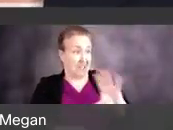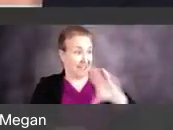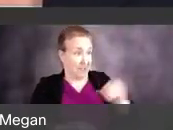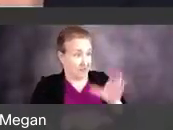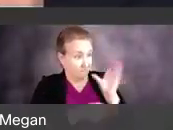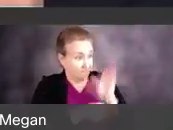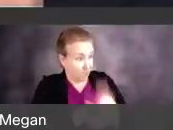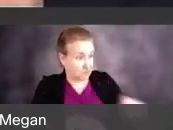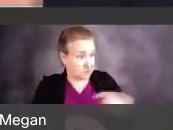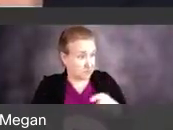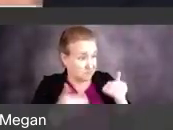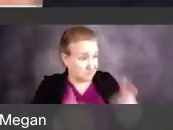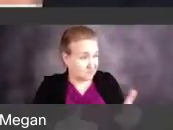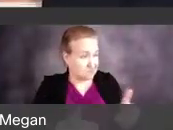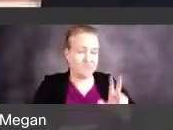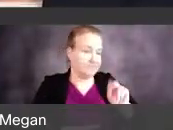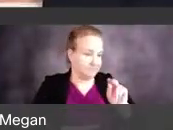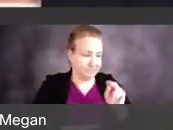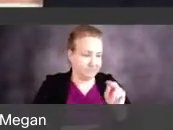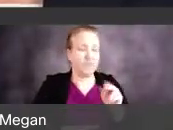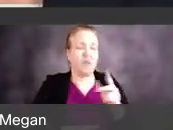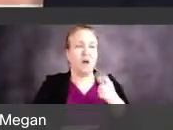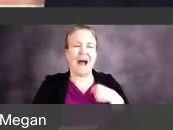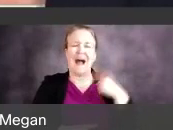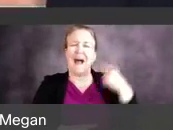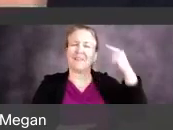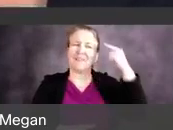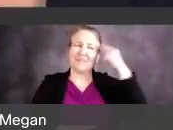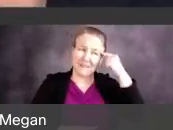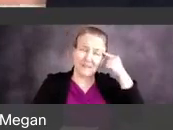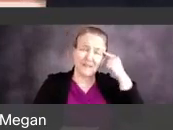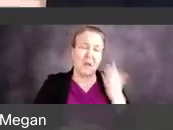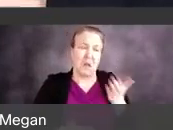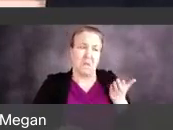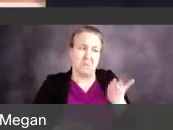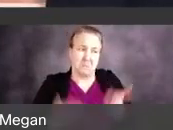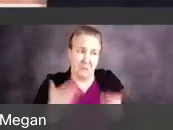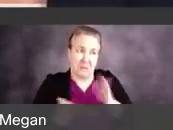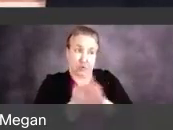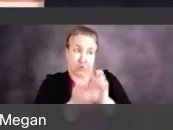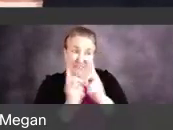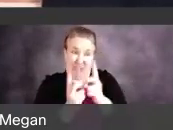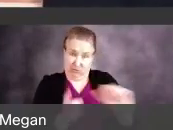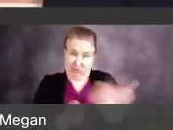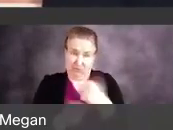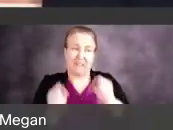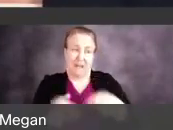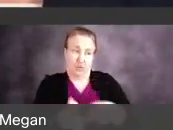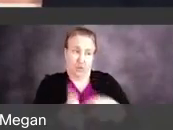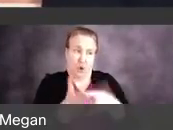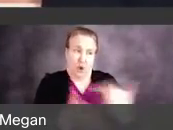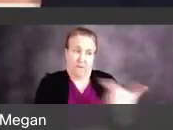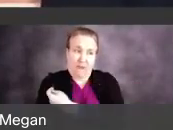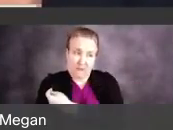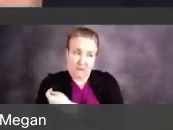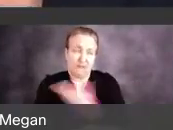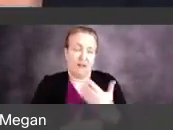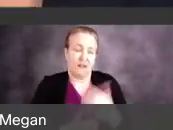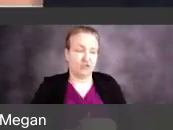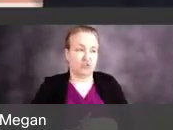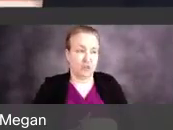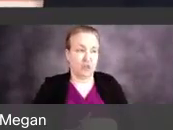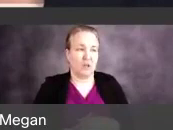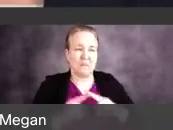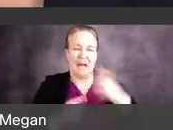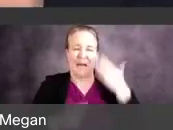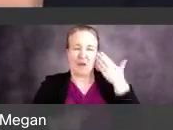impose. I believe that it might be possible for a school district to require that, but I am